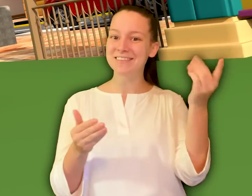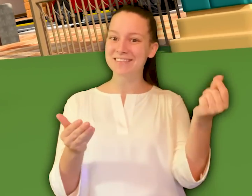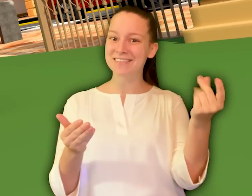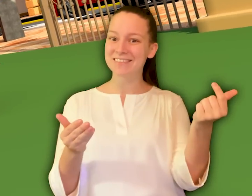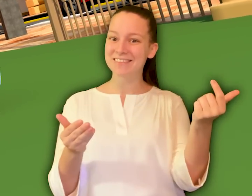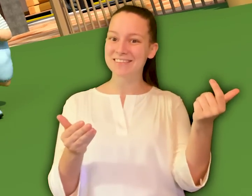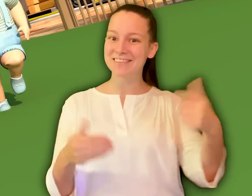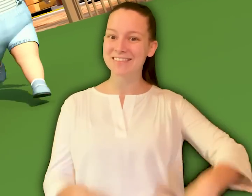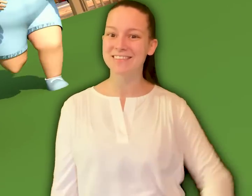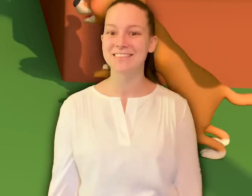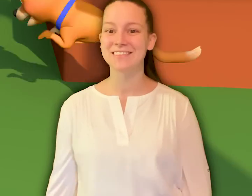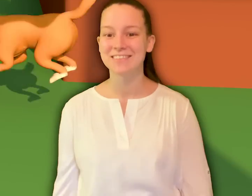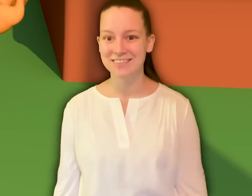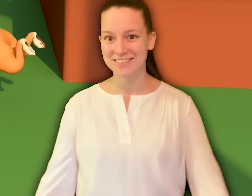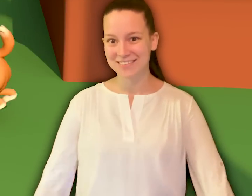sweet